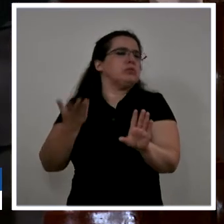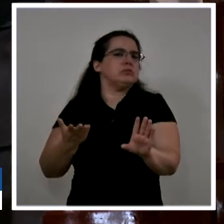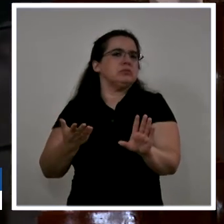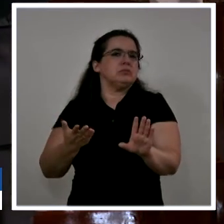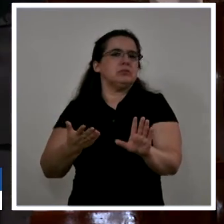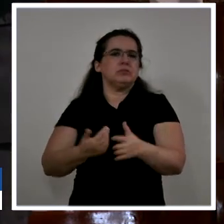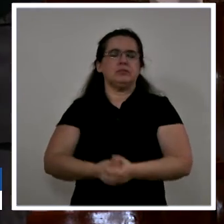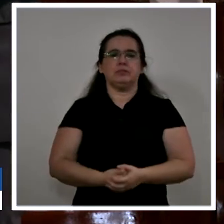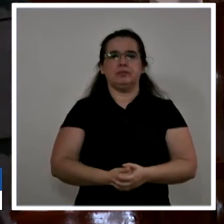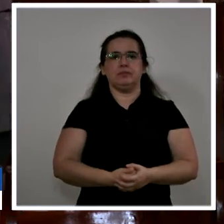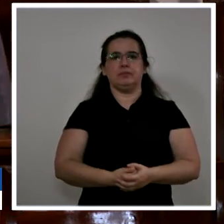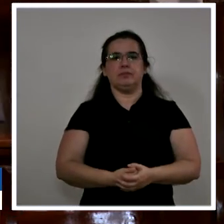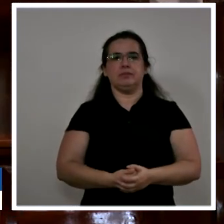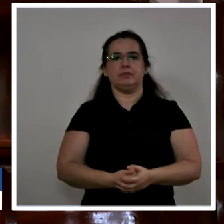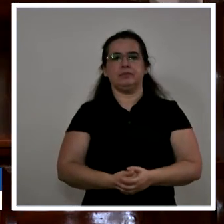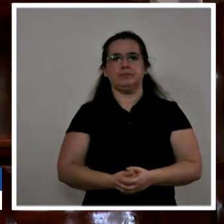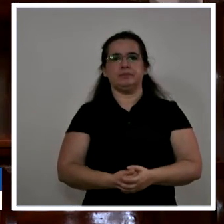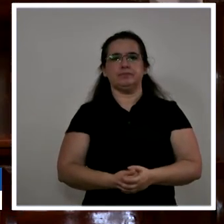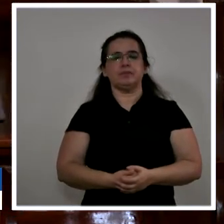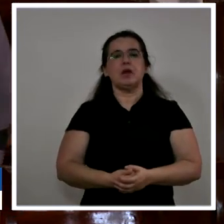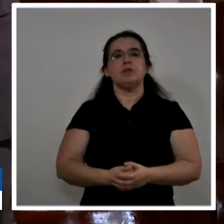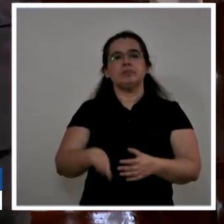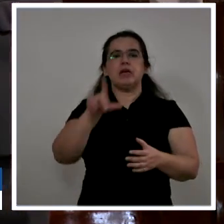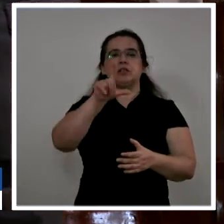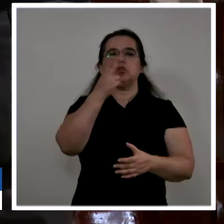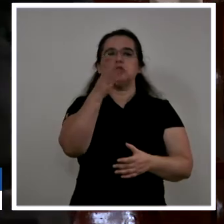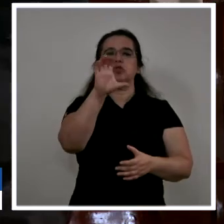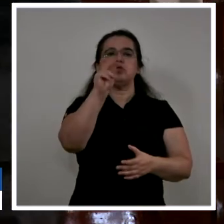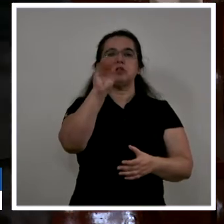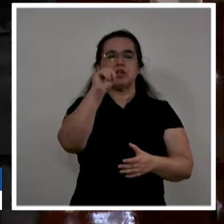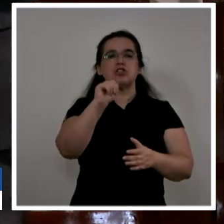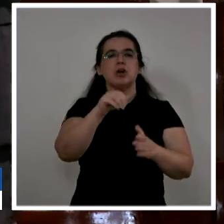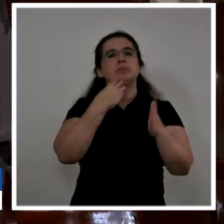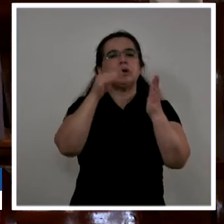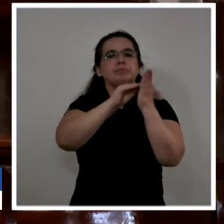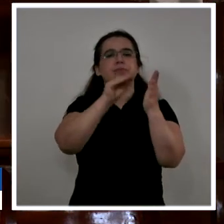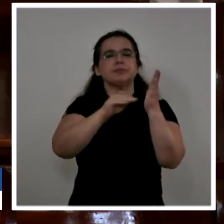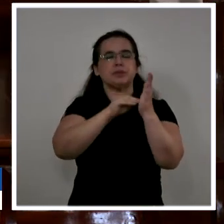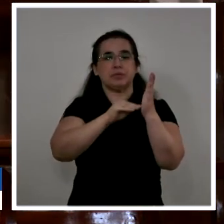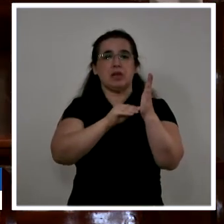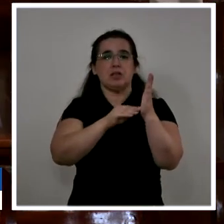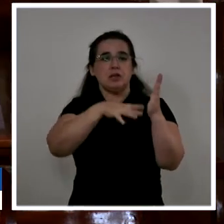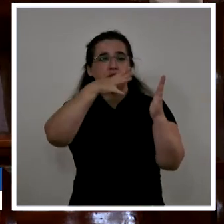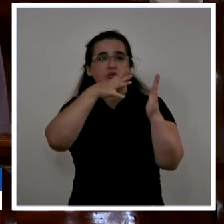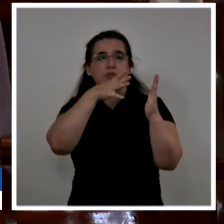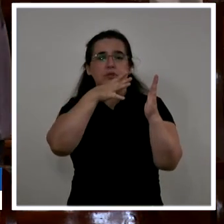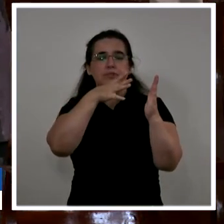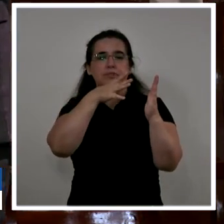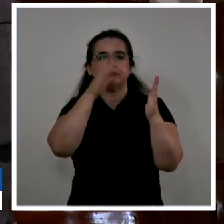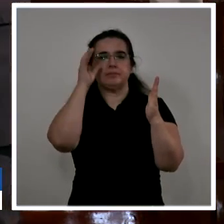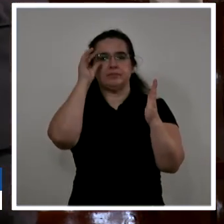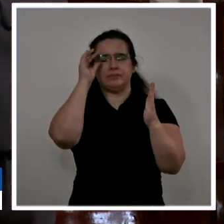of Gethsemane. O relato de Lucas do episódio do Getsemane states that Jesus